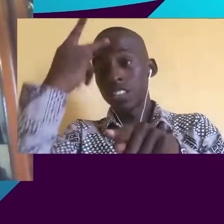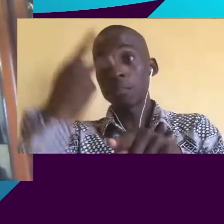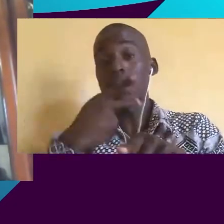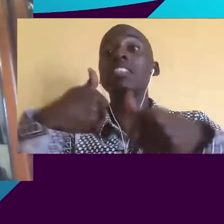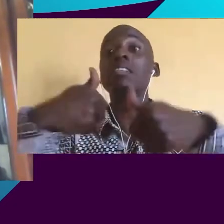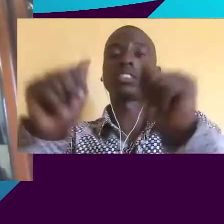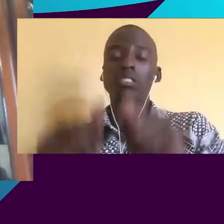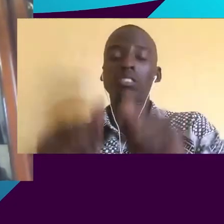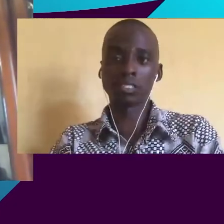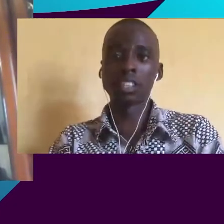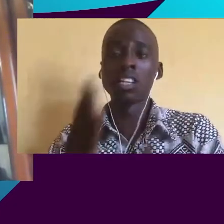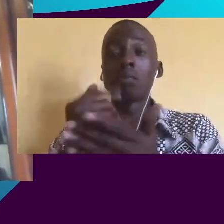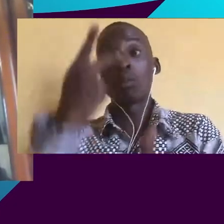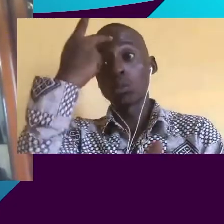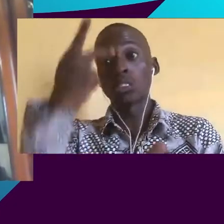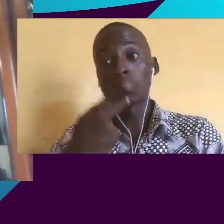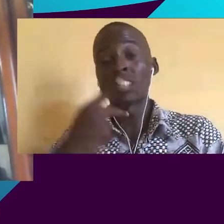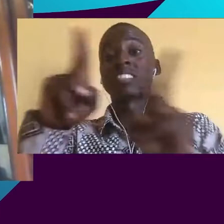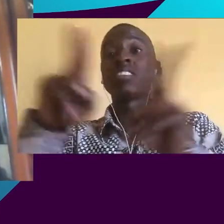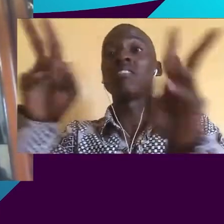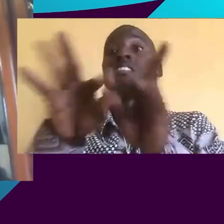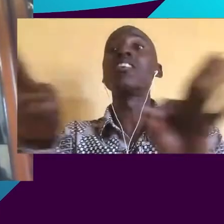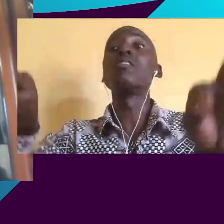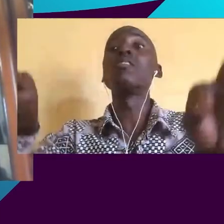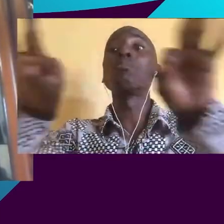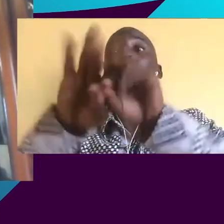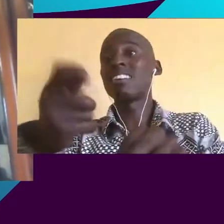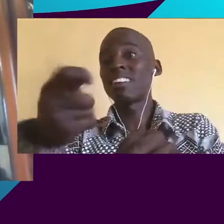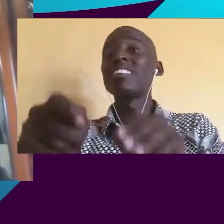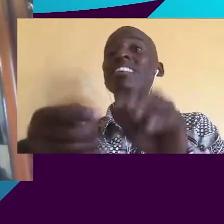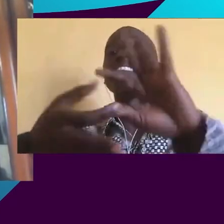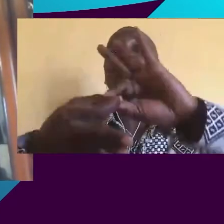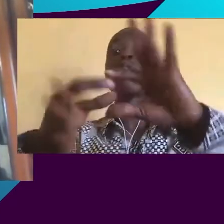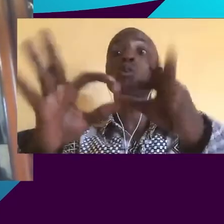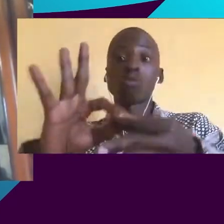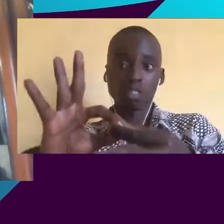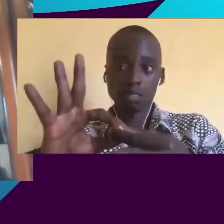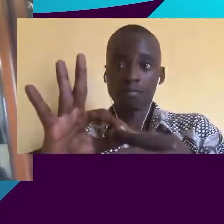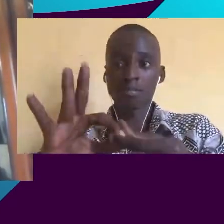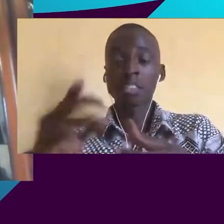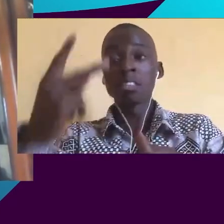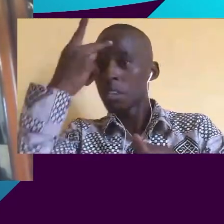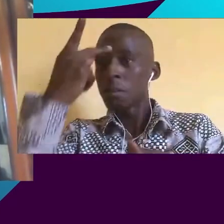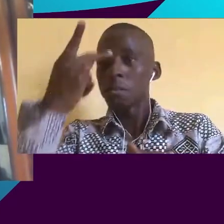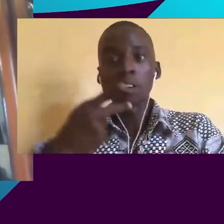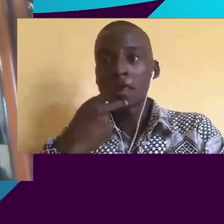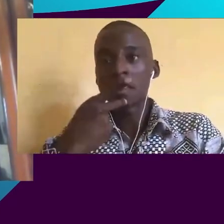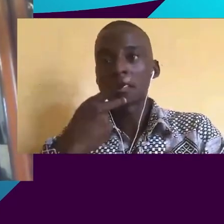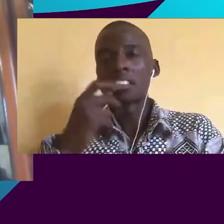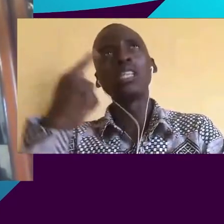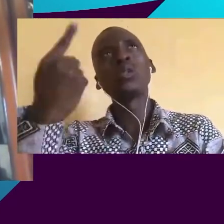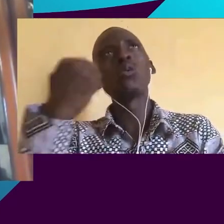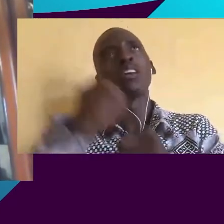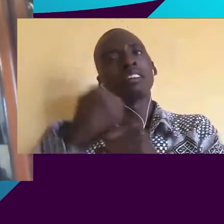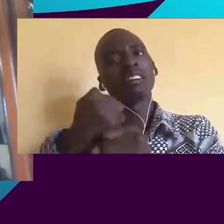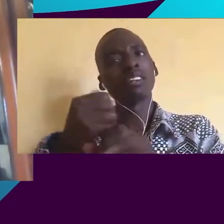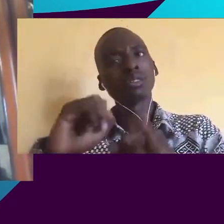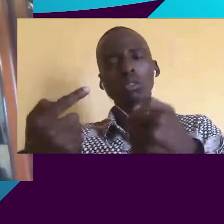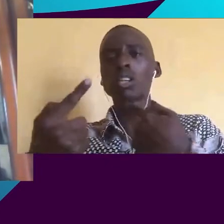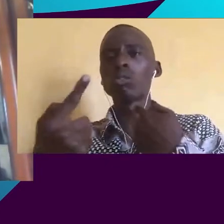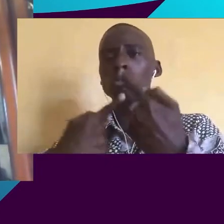are a very key stakeholder. They can even see, there is one girl I was trying to talk to, because I